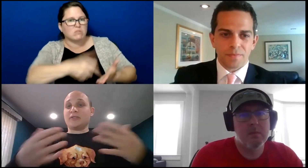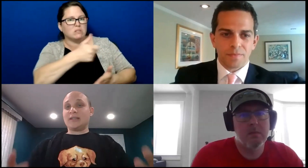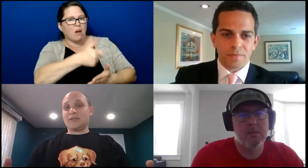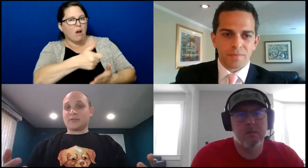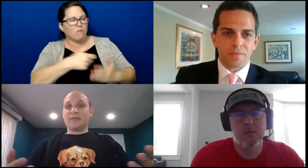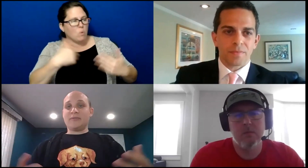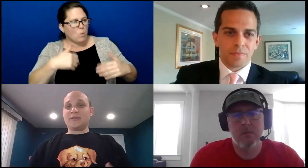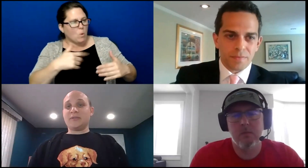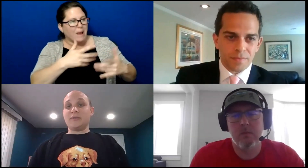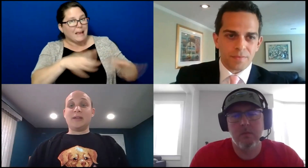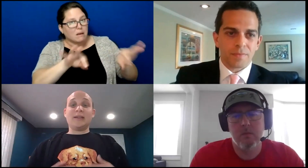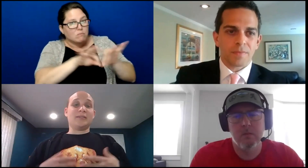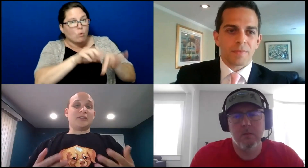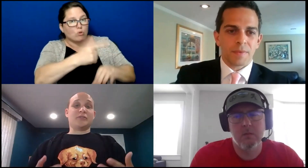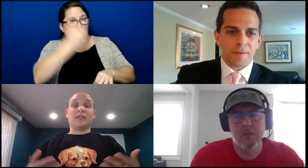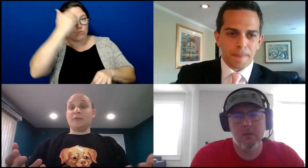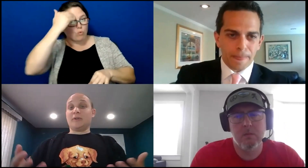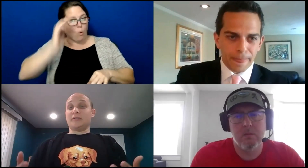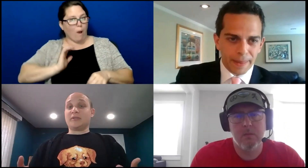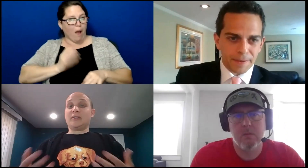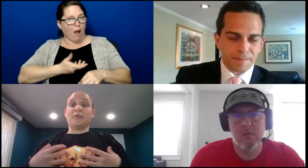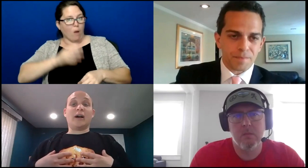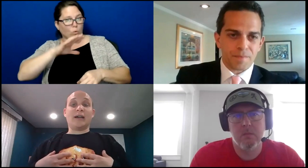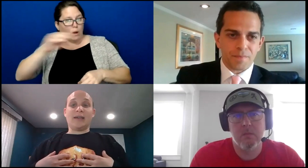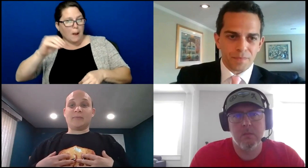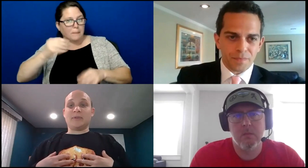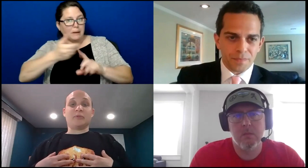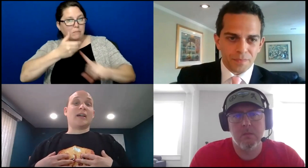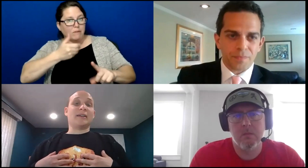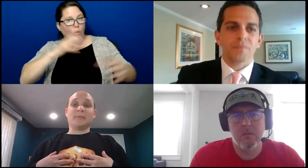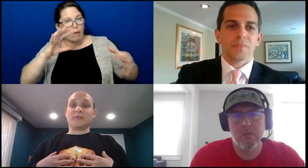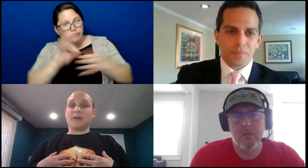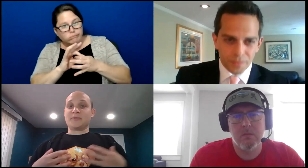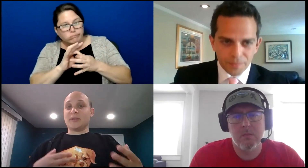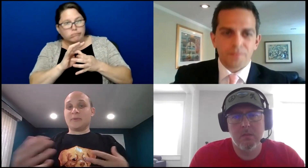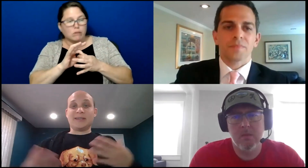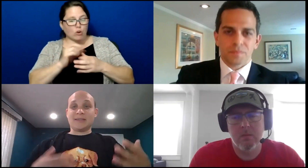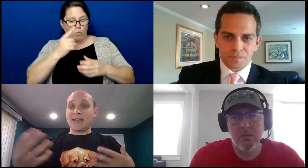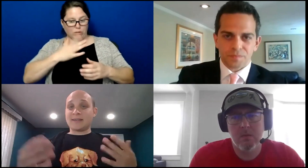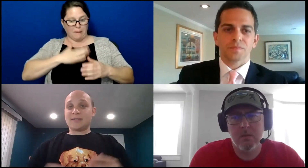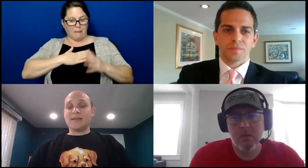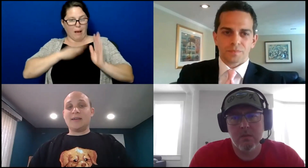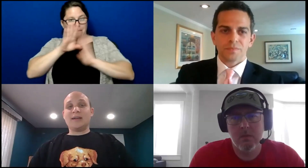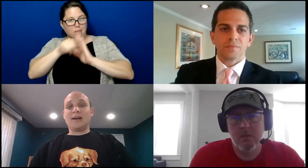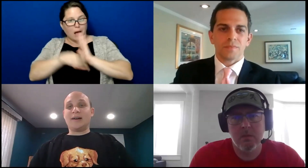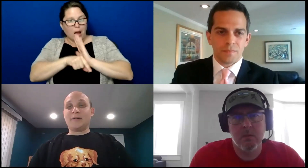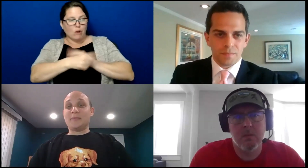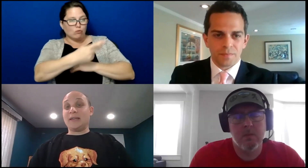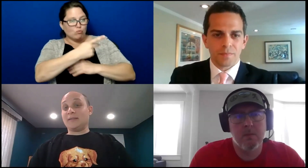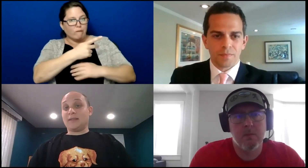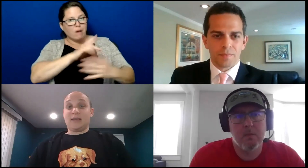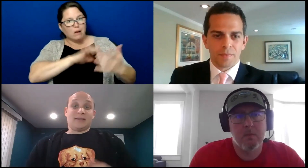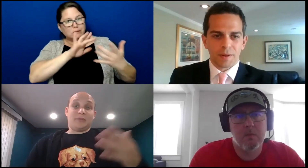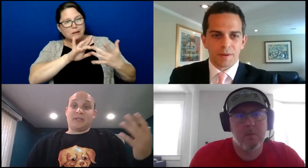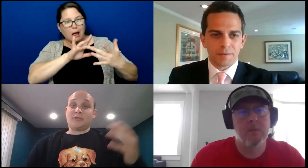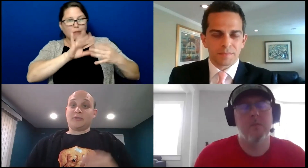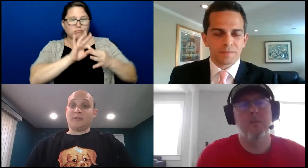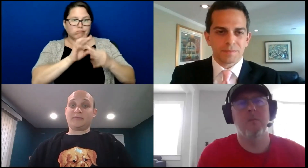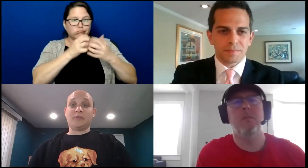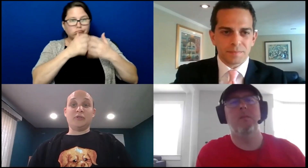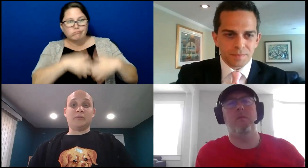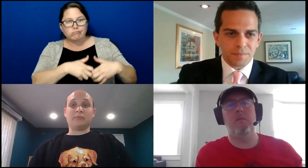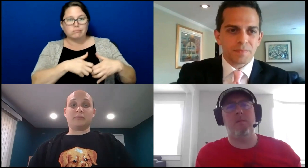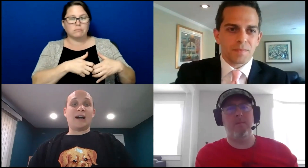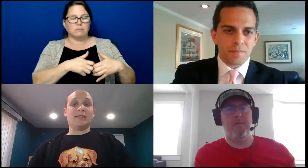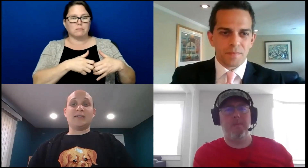understand what you're getting yourself into, to make sure that you understand who I am and where I come from so that we can connect. And as a